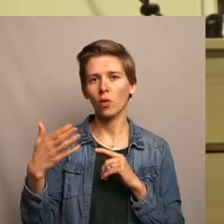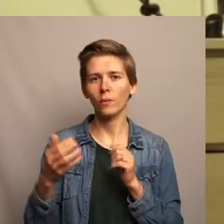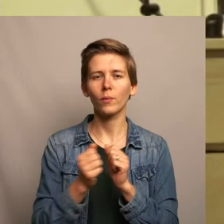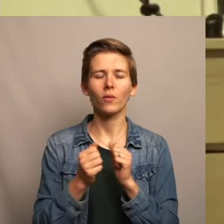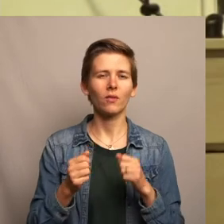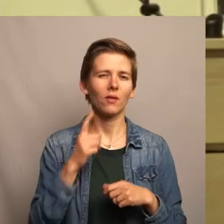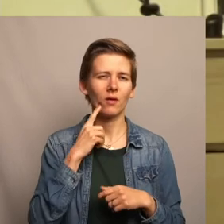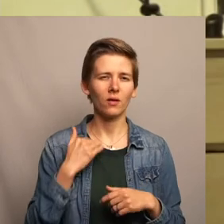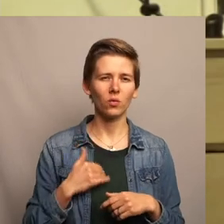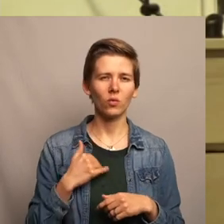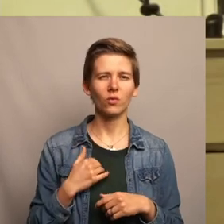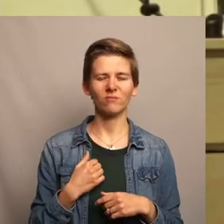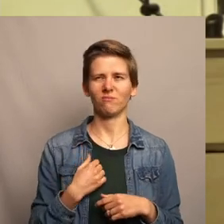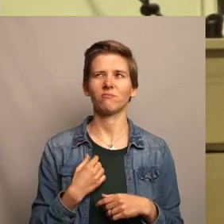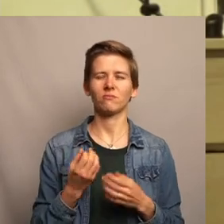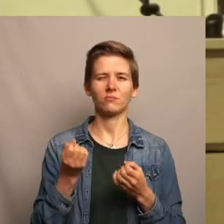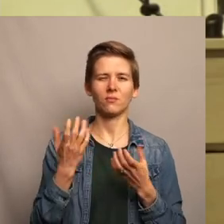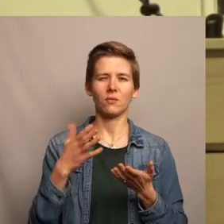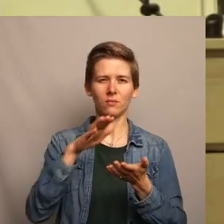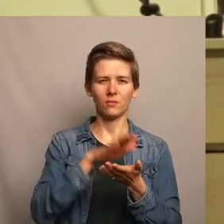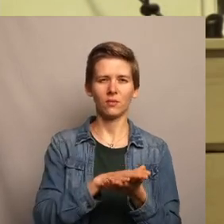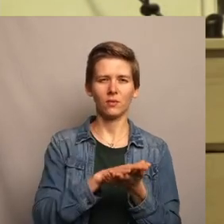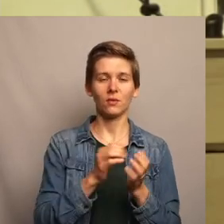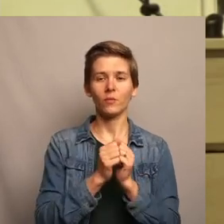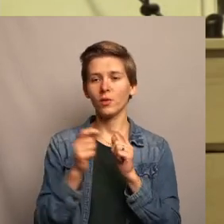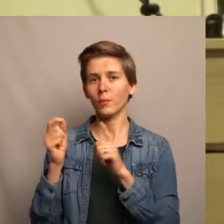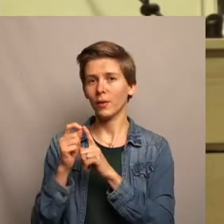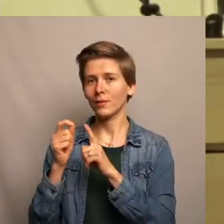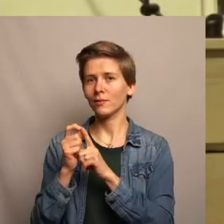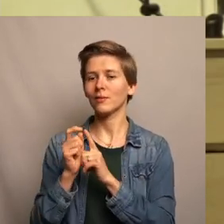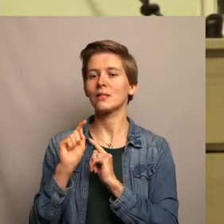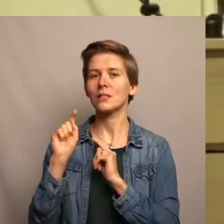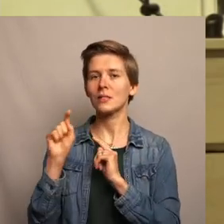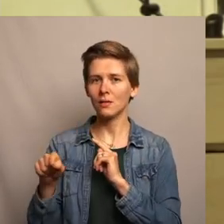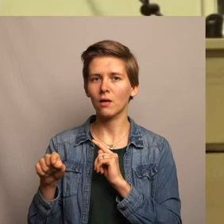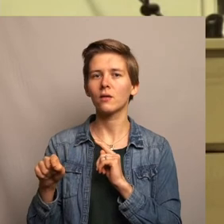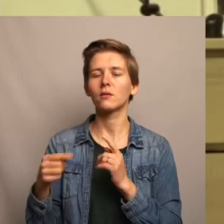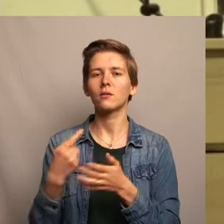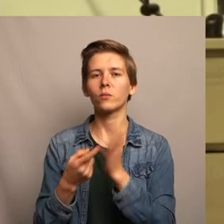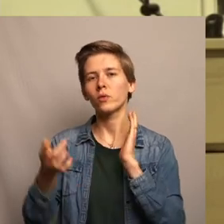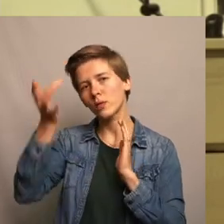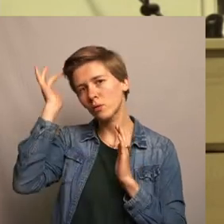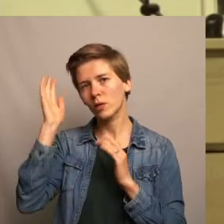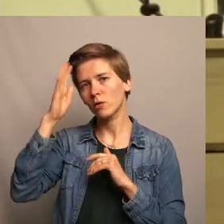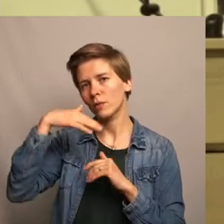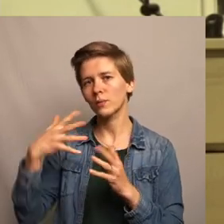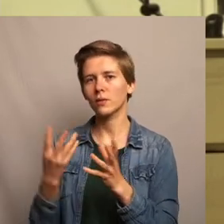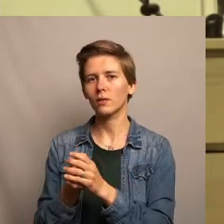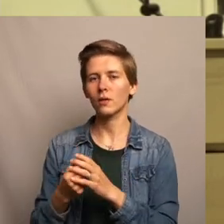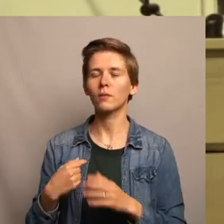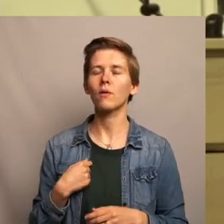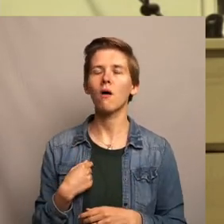place. And so it was amongst other queer people in Pakistan that I really started to identify and make sense of who I